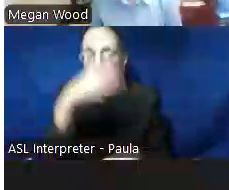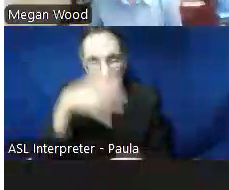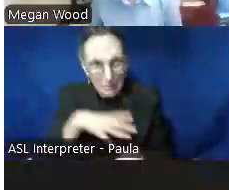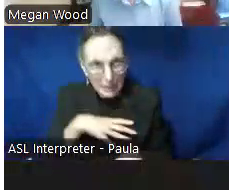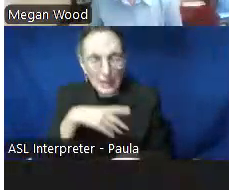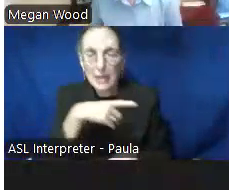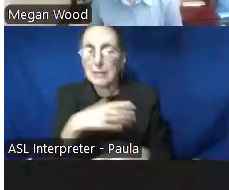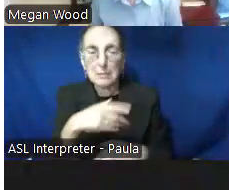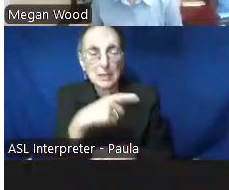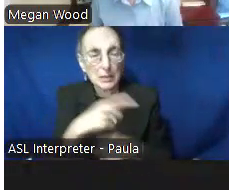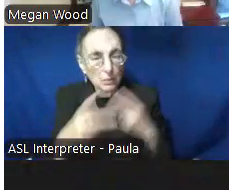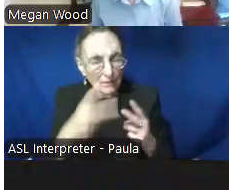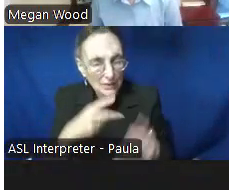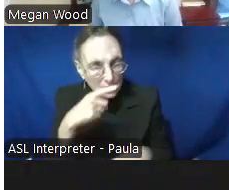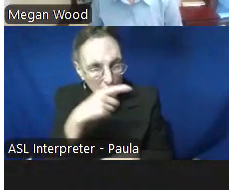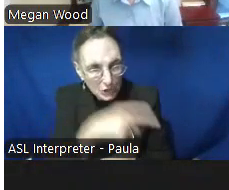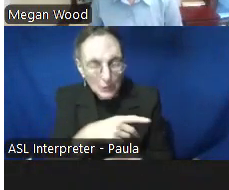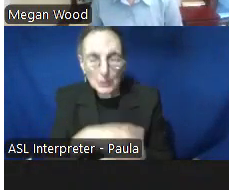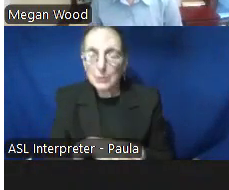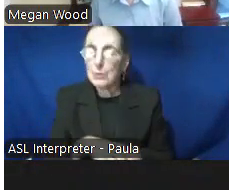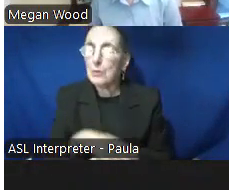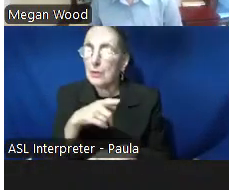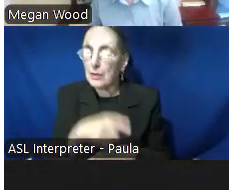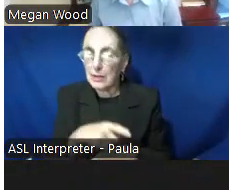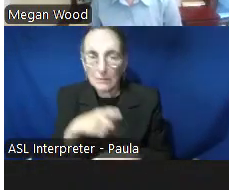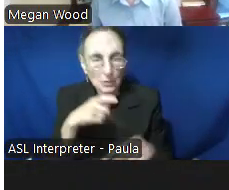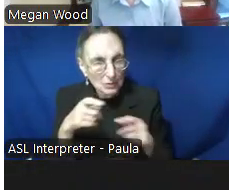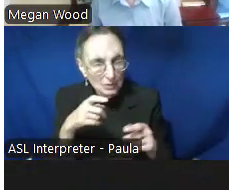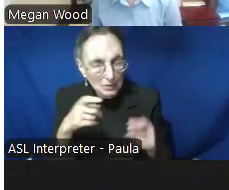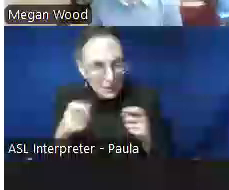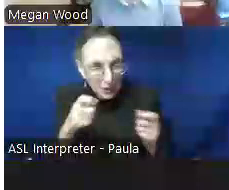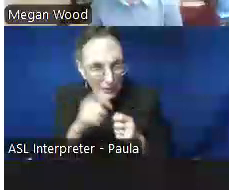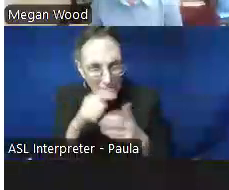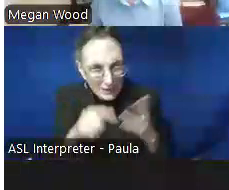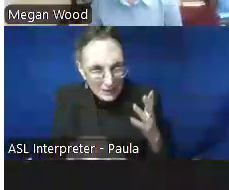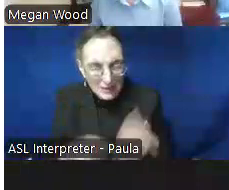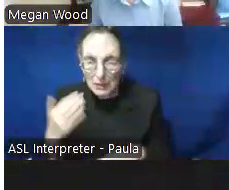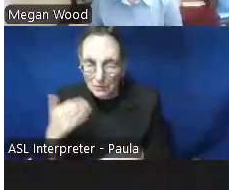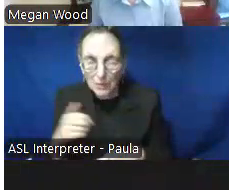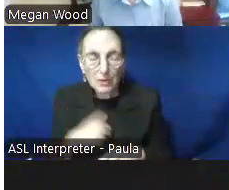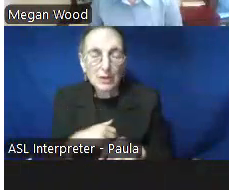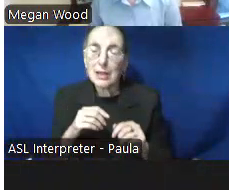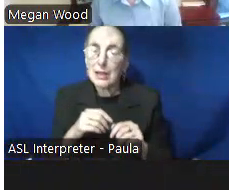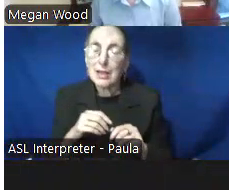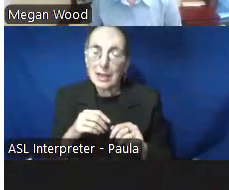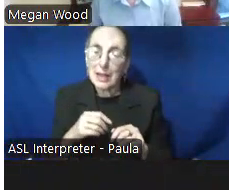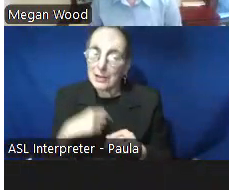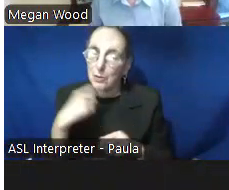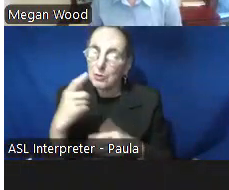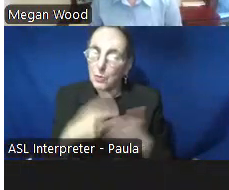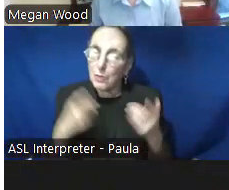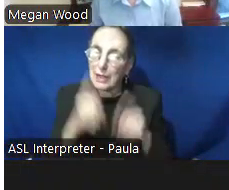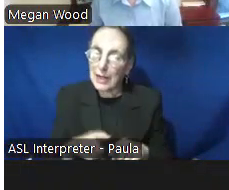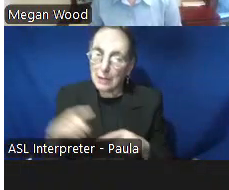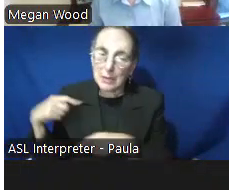tell me if you've dealt with any of this? And I could explain right away to her what we had done to help